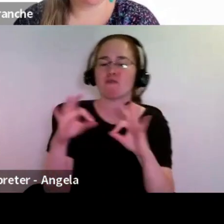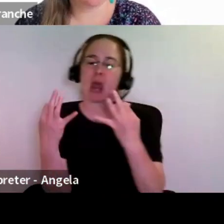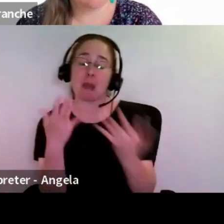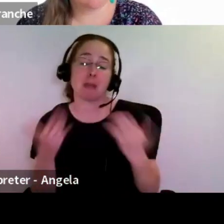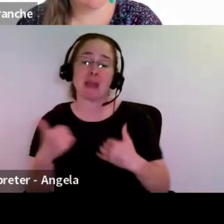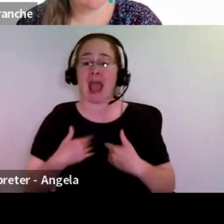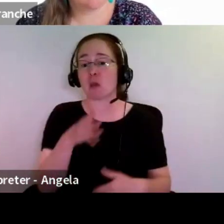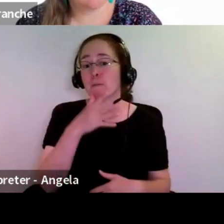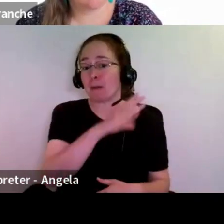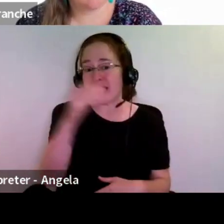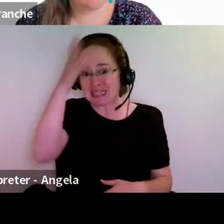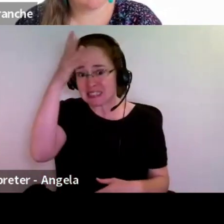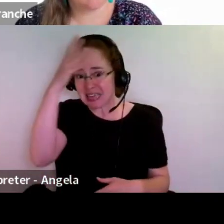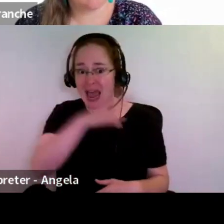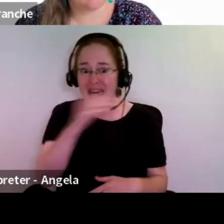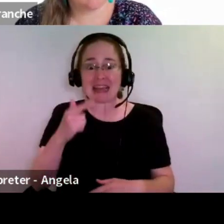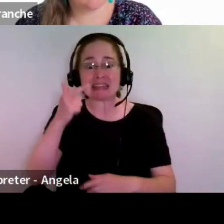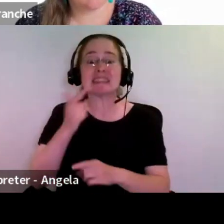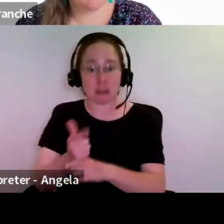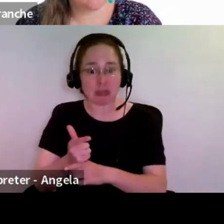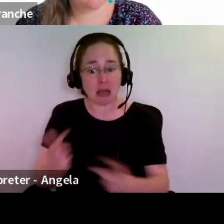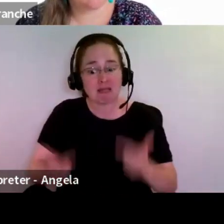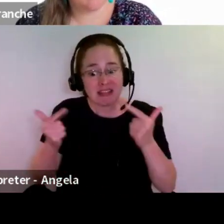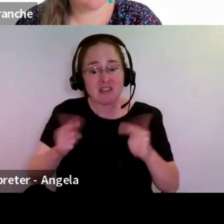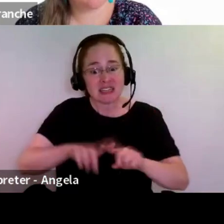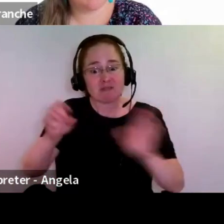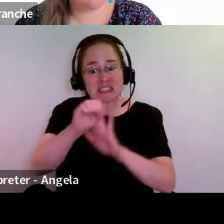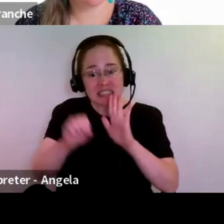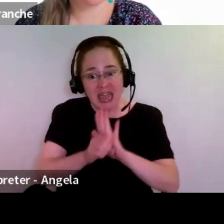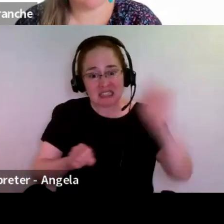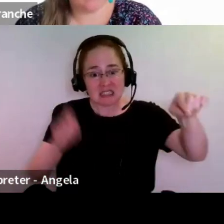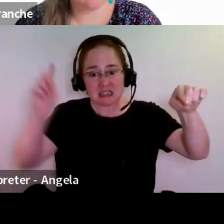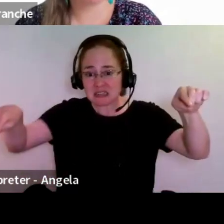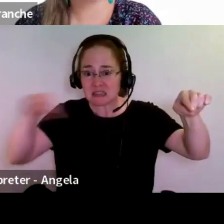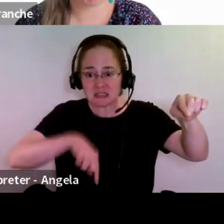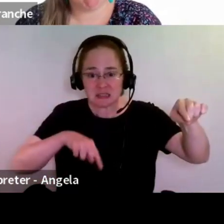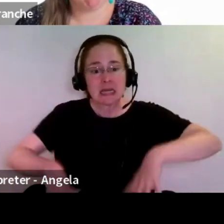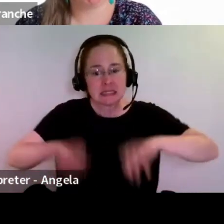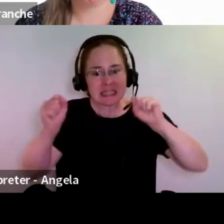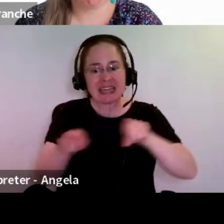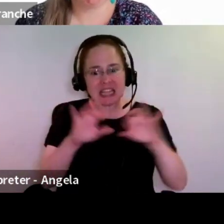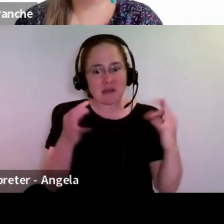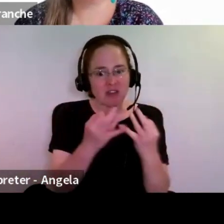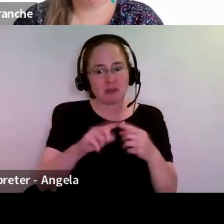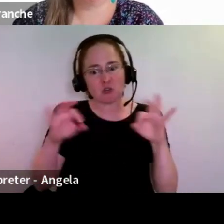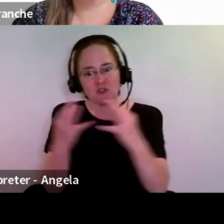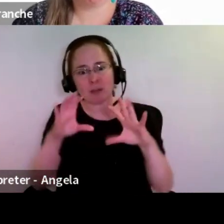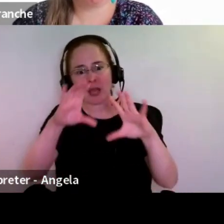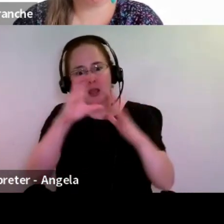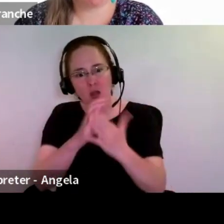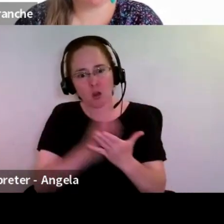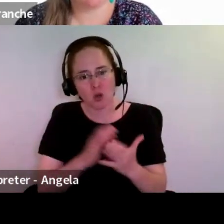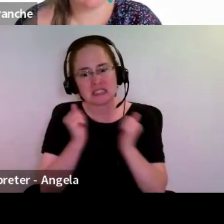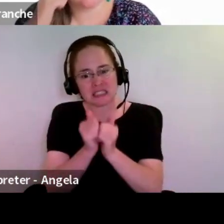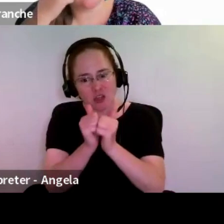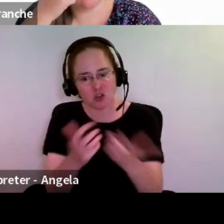a mom and a dad and a sibling who live in different states that are taking the same family to family course together. So